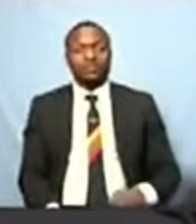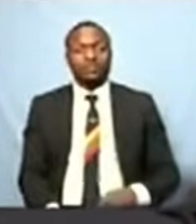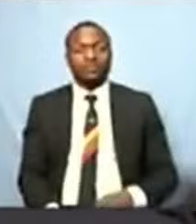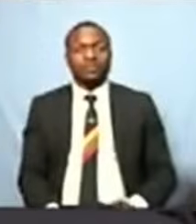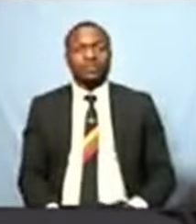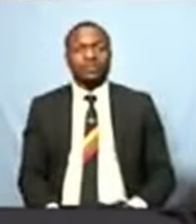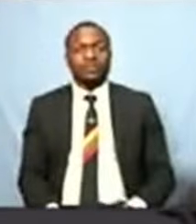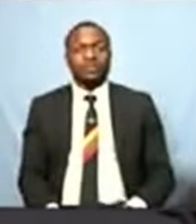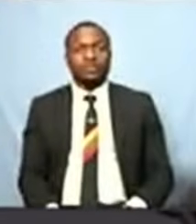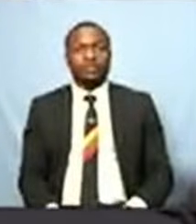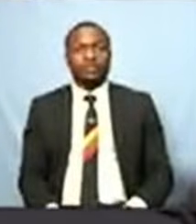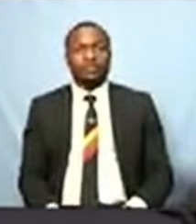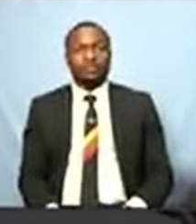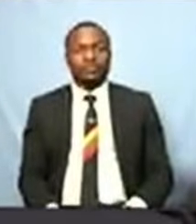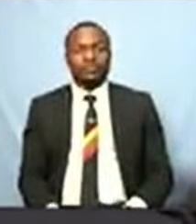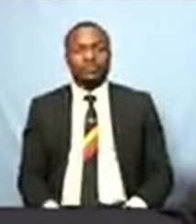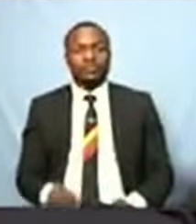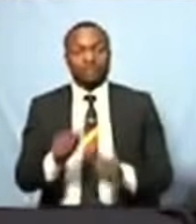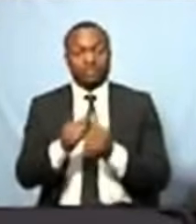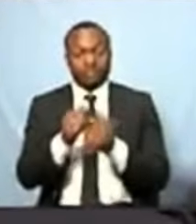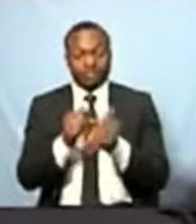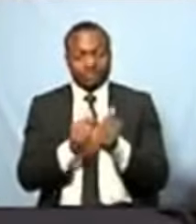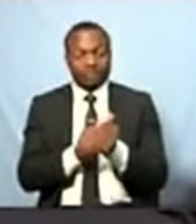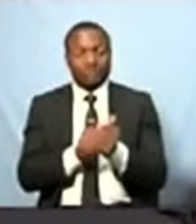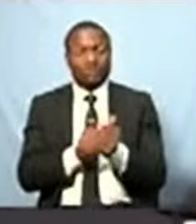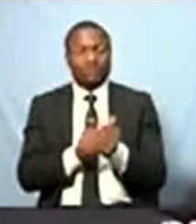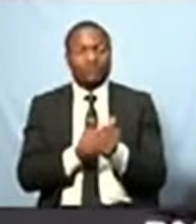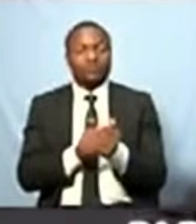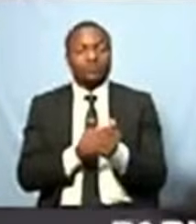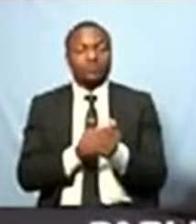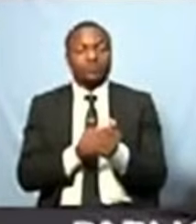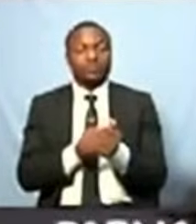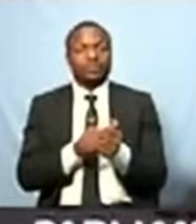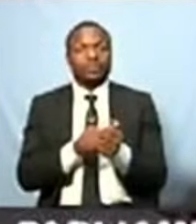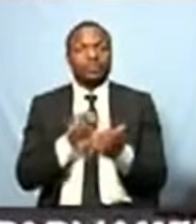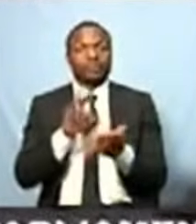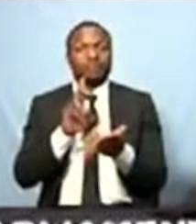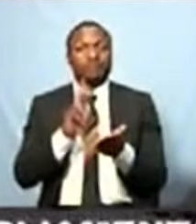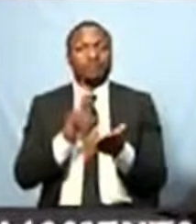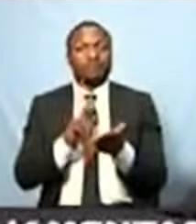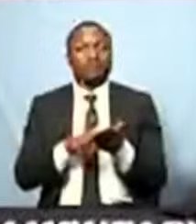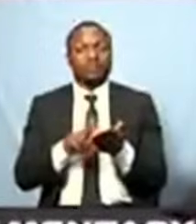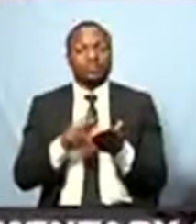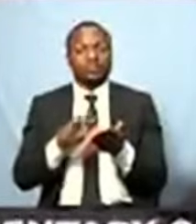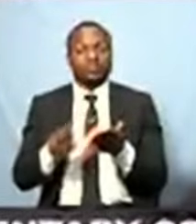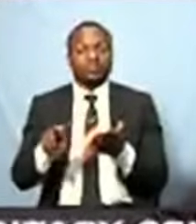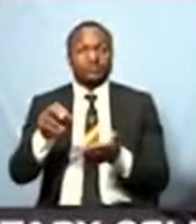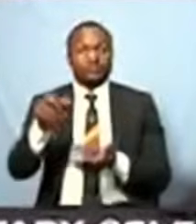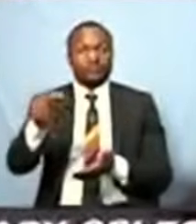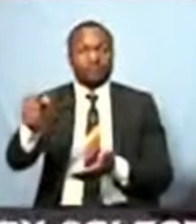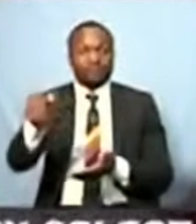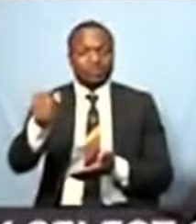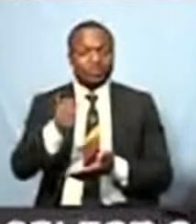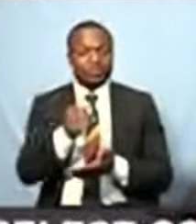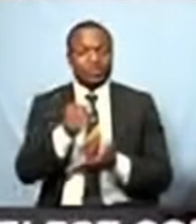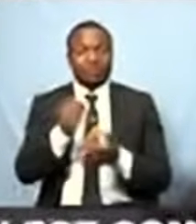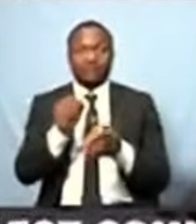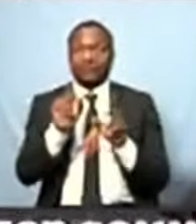is about the resignation of a nominated candidate.